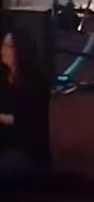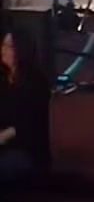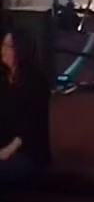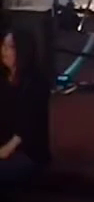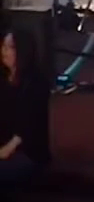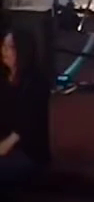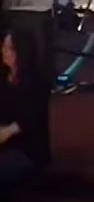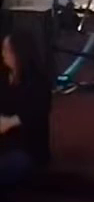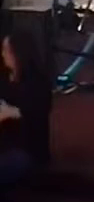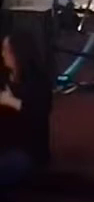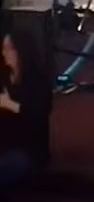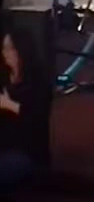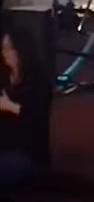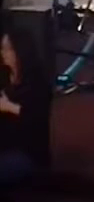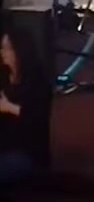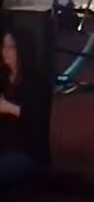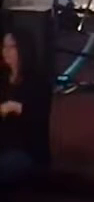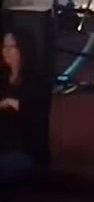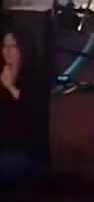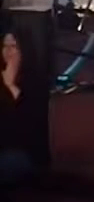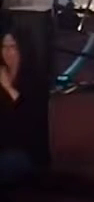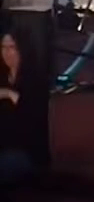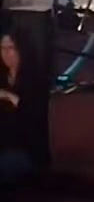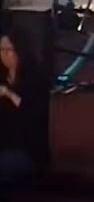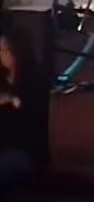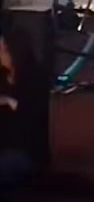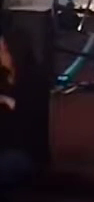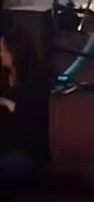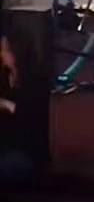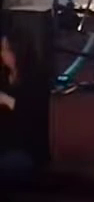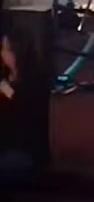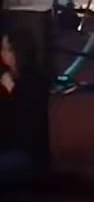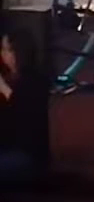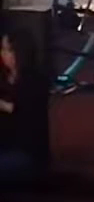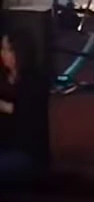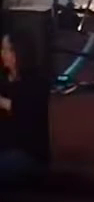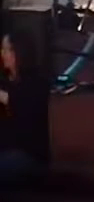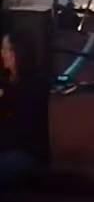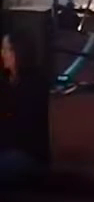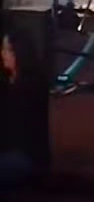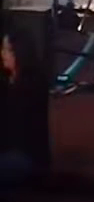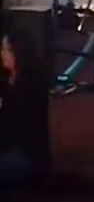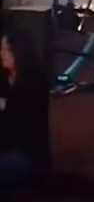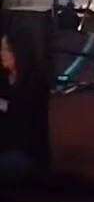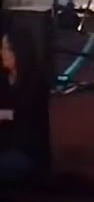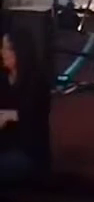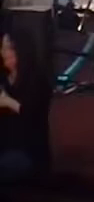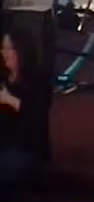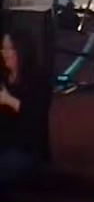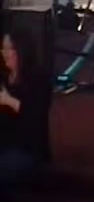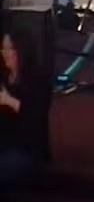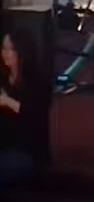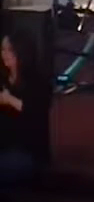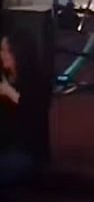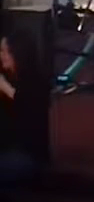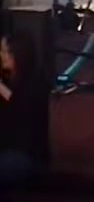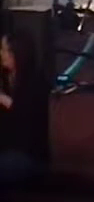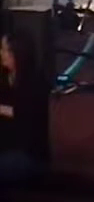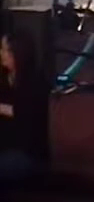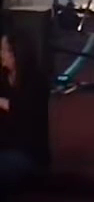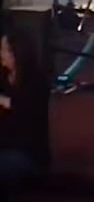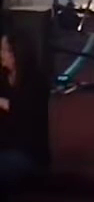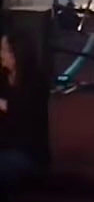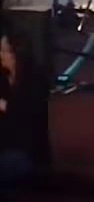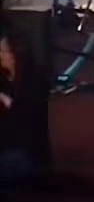you see what people have sacrificed and done to help you out in life, especially when it comes to leaders in your family or leaders at